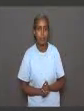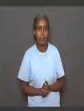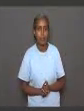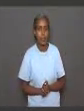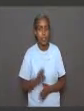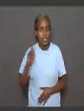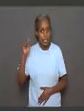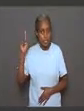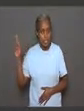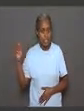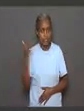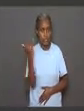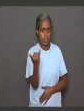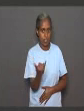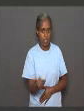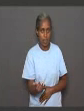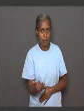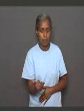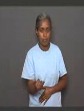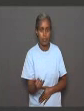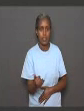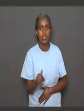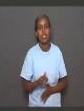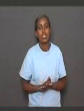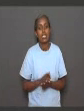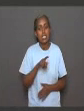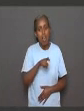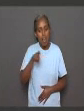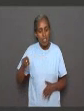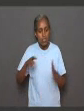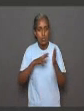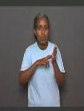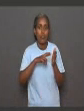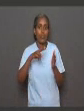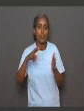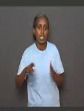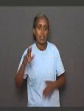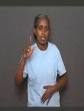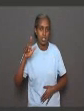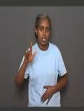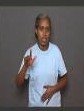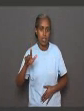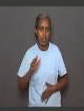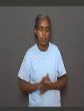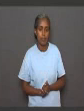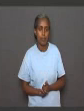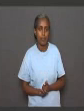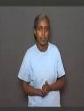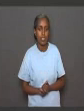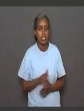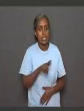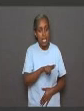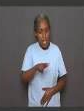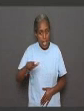In this diagram, the axis of reflection L is a